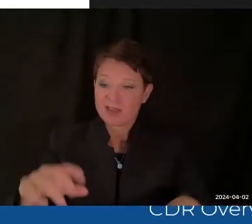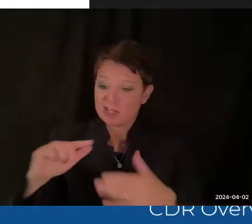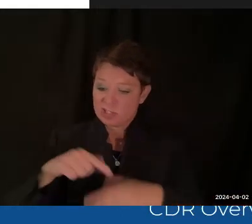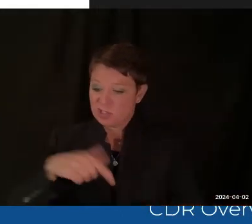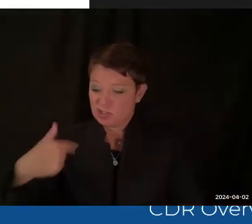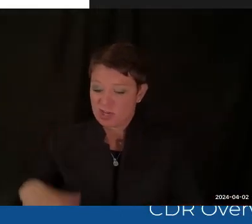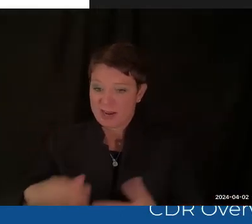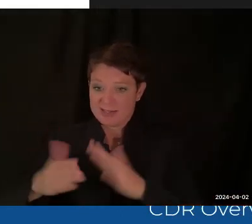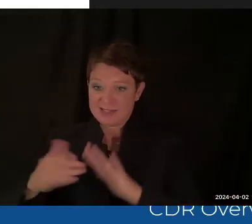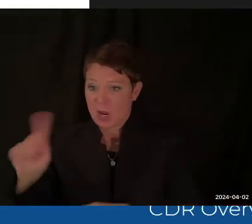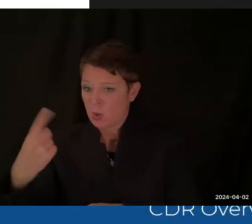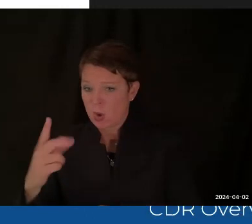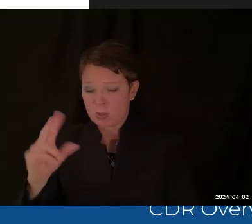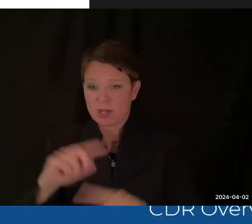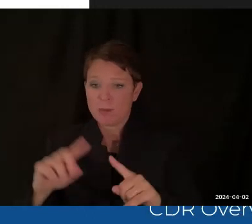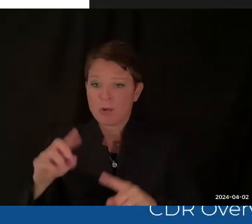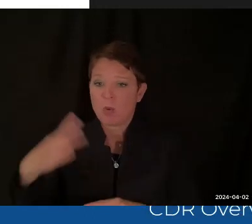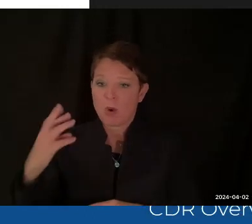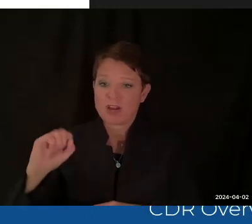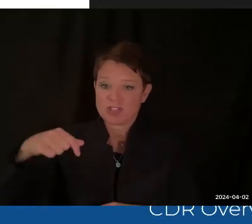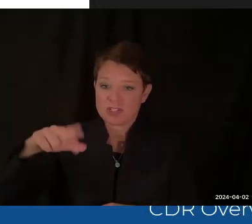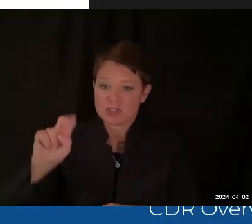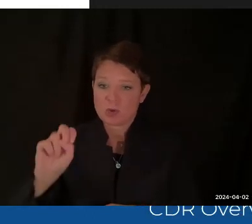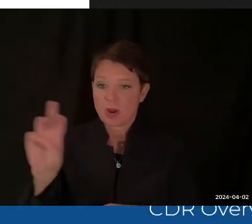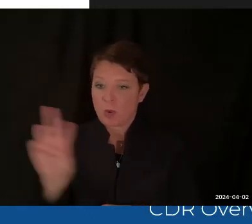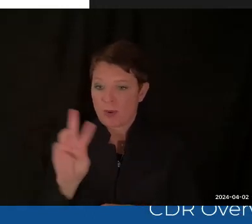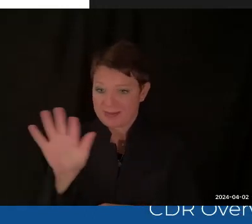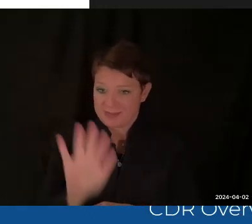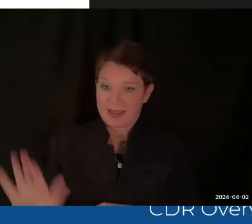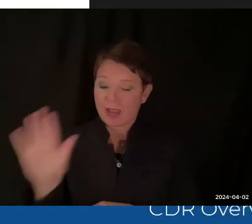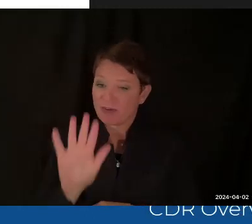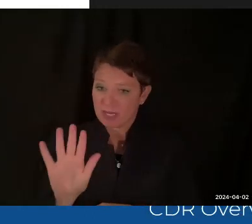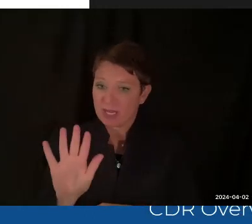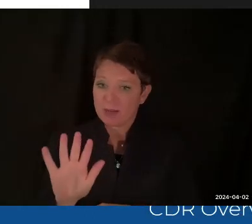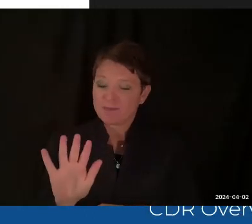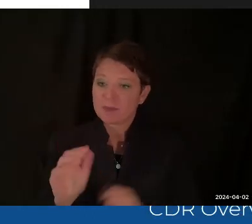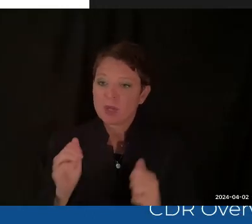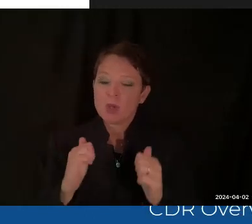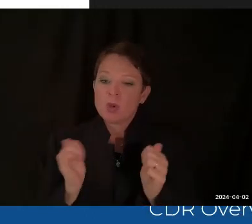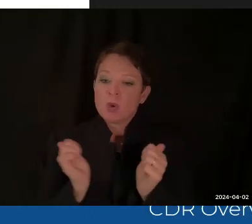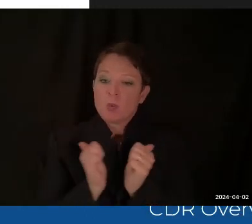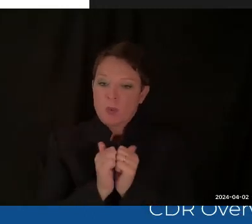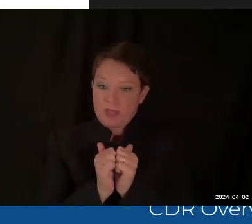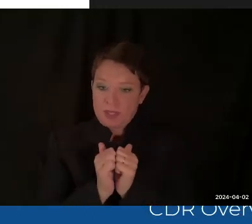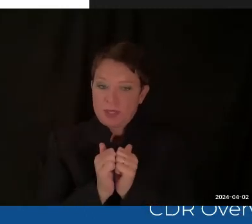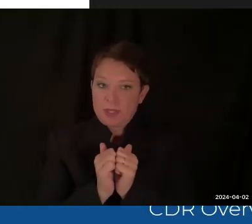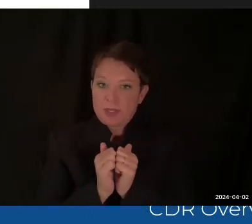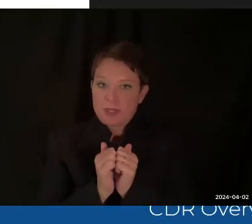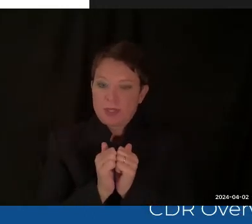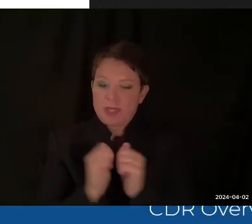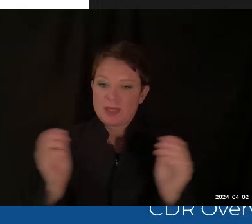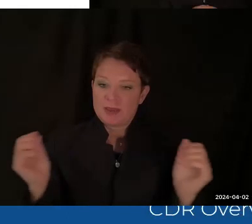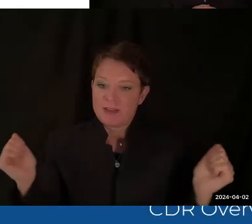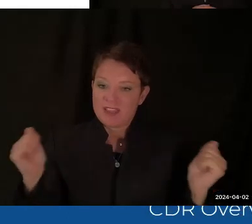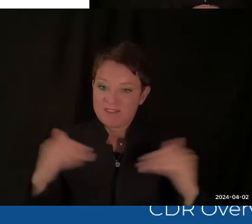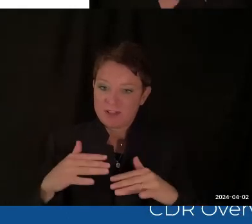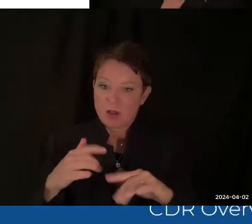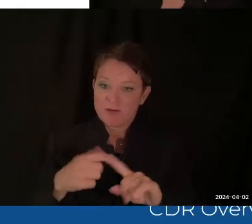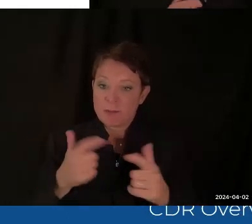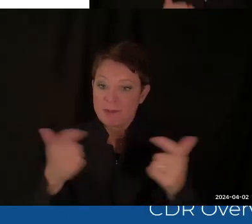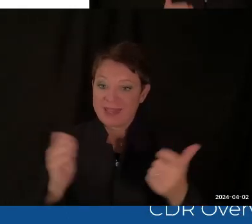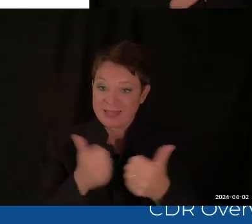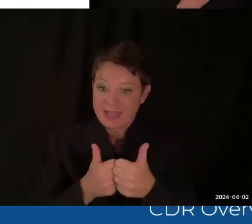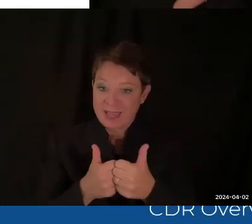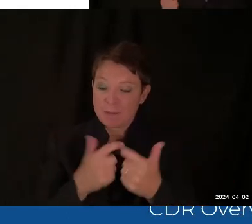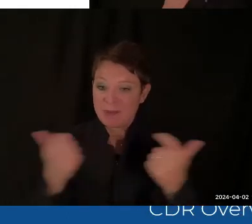but in the Washington Square West area. And I mean, with the inflow from something like a big game